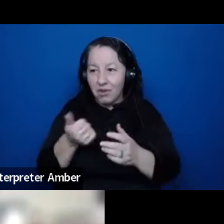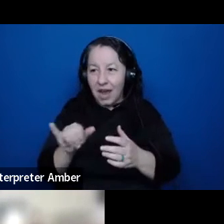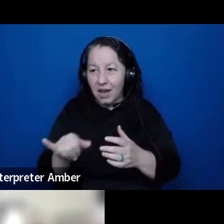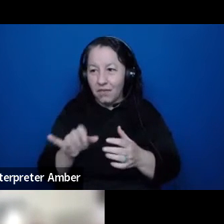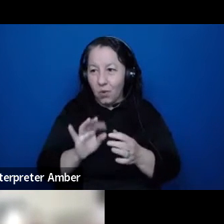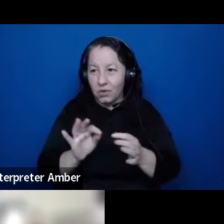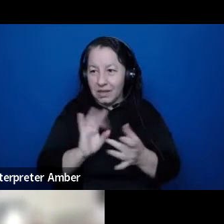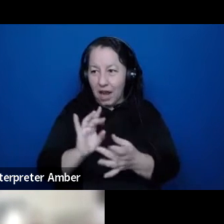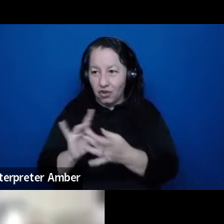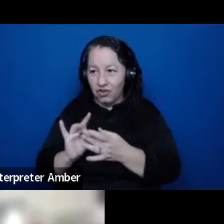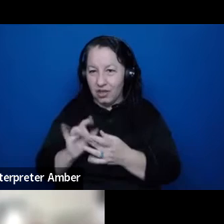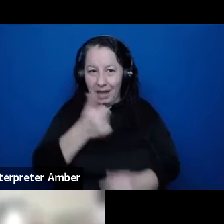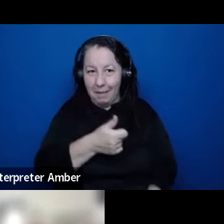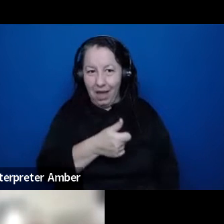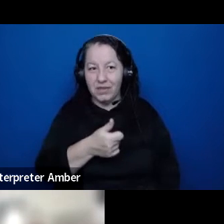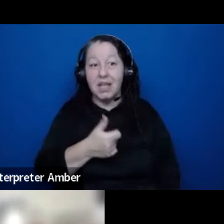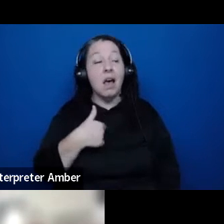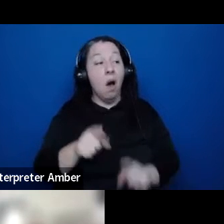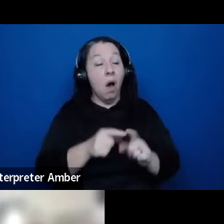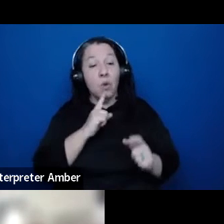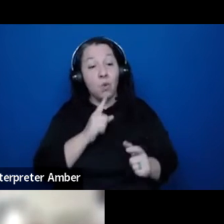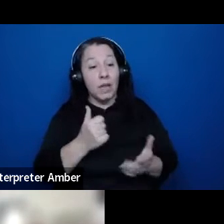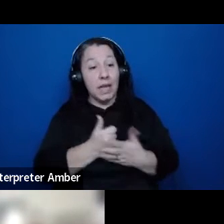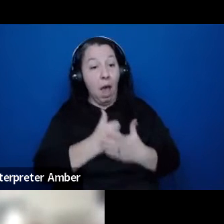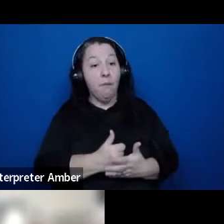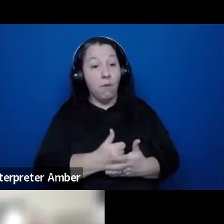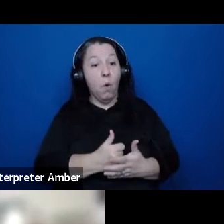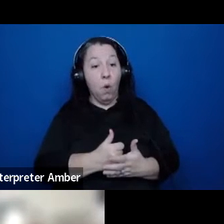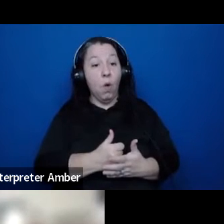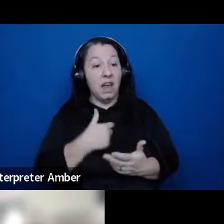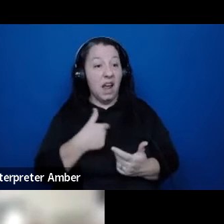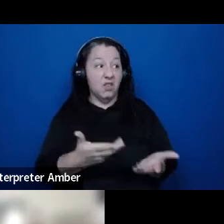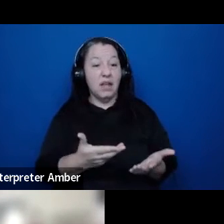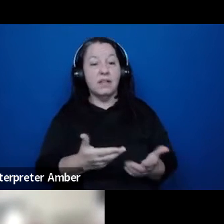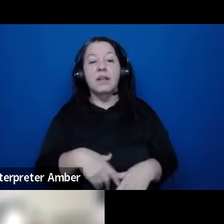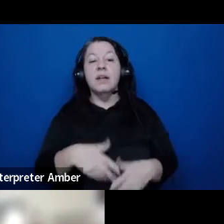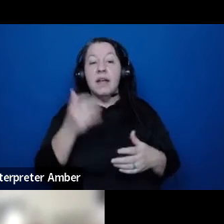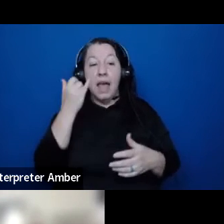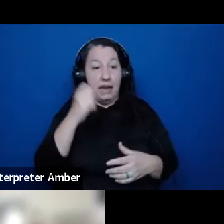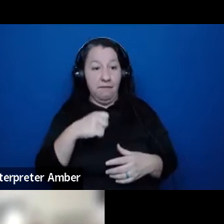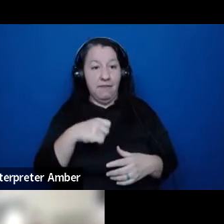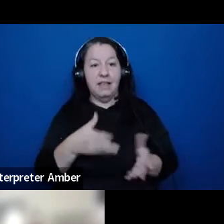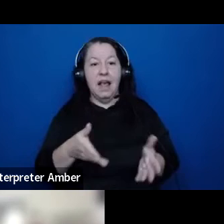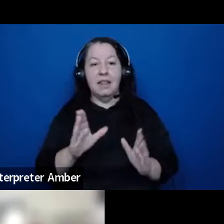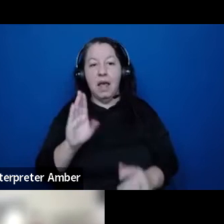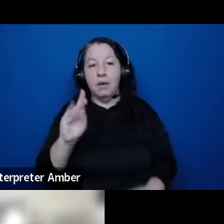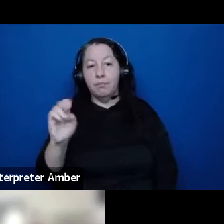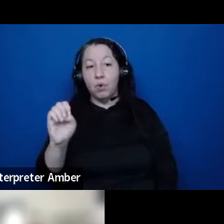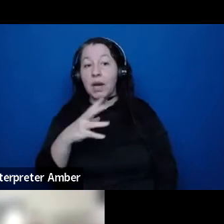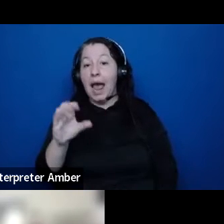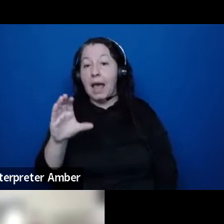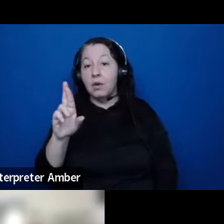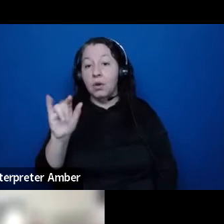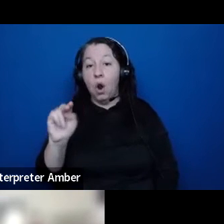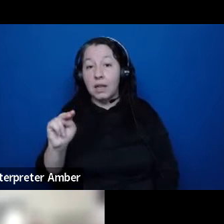And I would suggest also it would be really helpful if you find out that they do, to let Brooke and Carlin know,